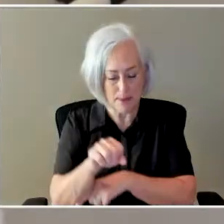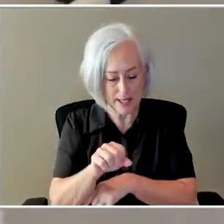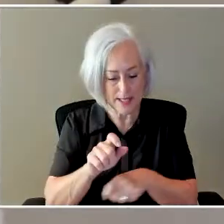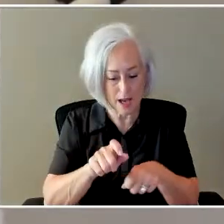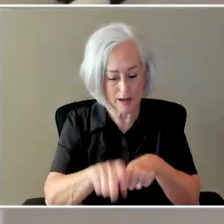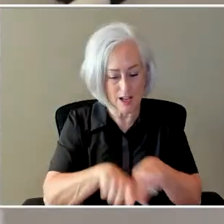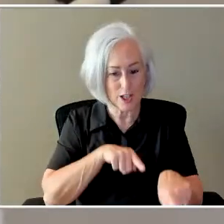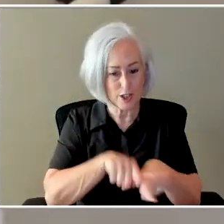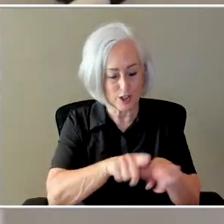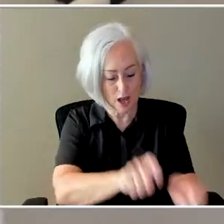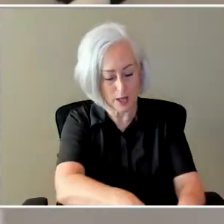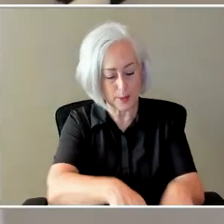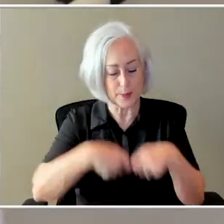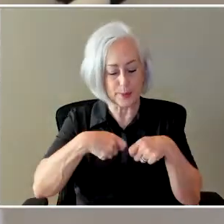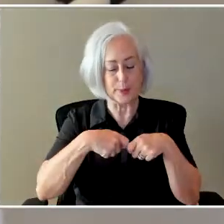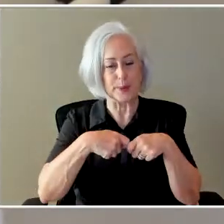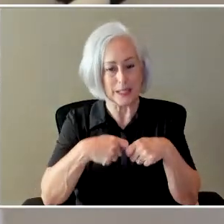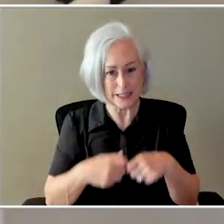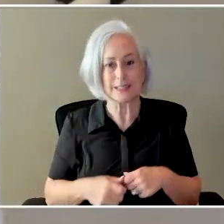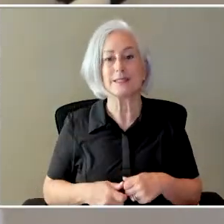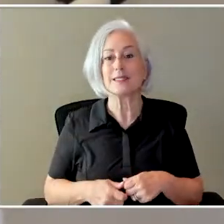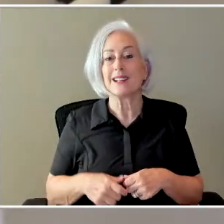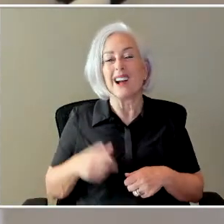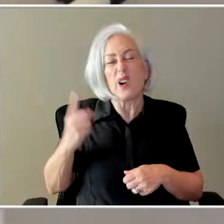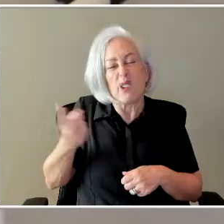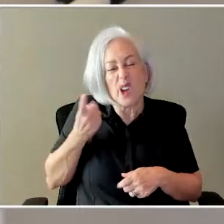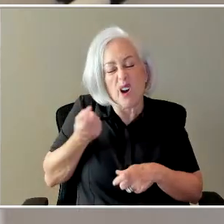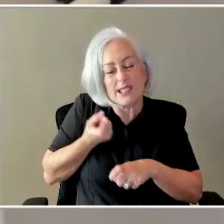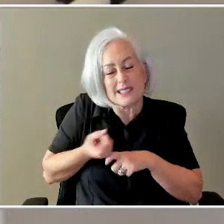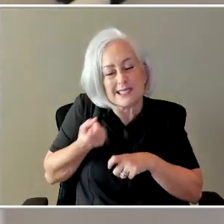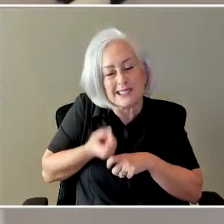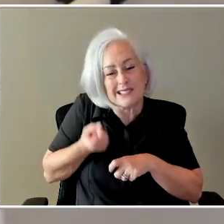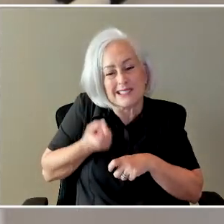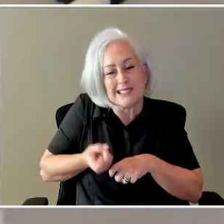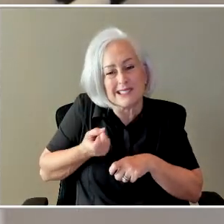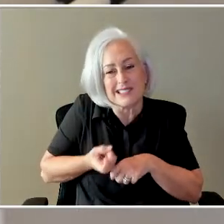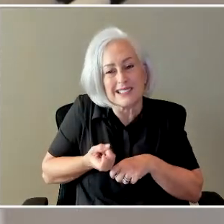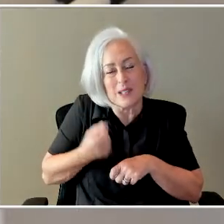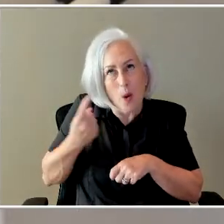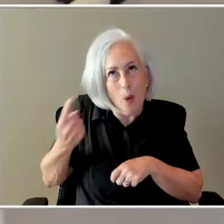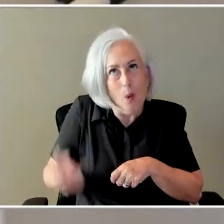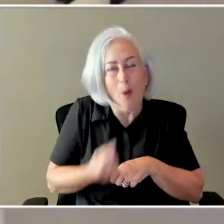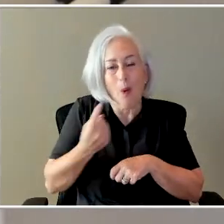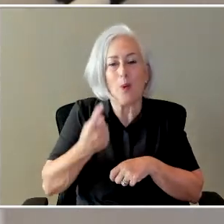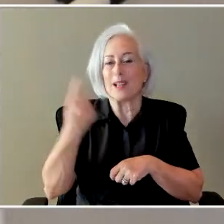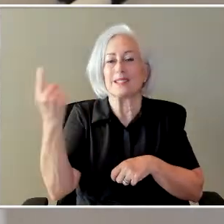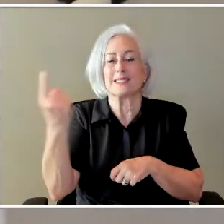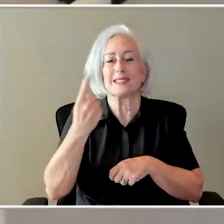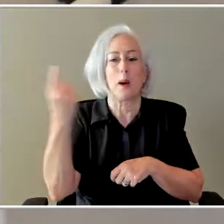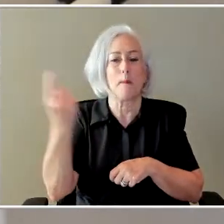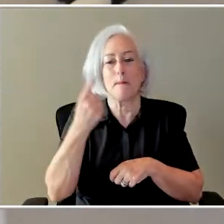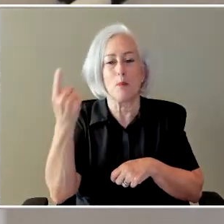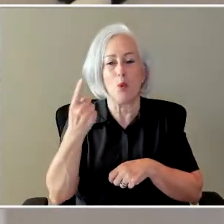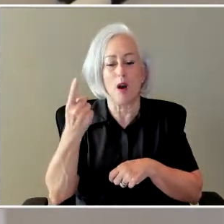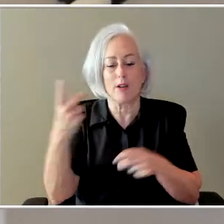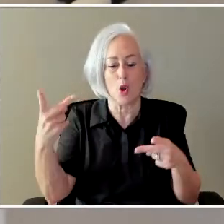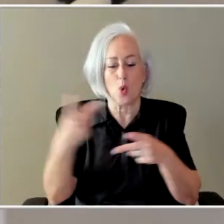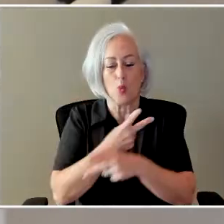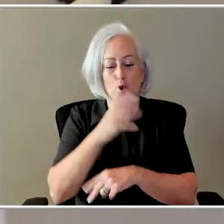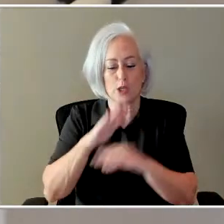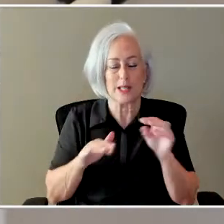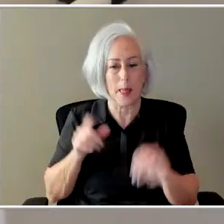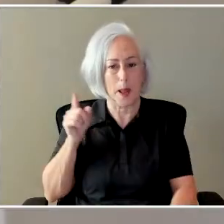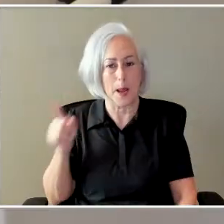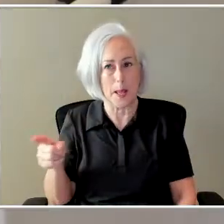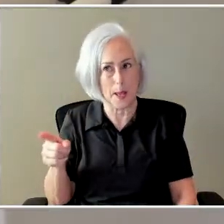on. We always joked about that there was always someone that had it worse than him, and that was good motivation